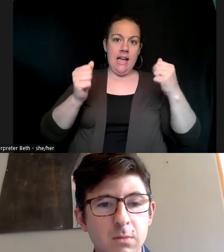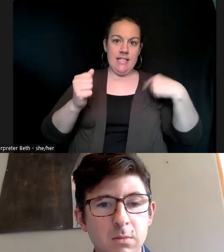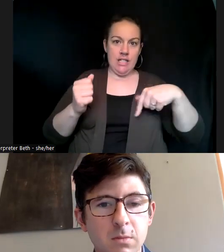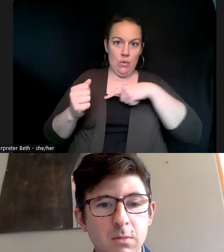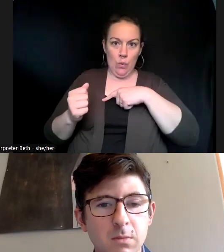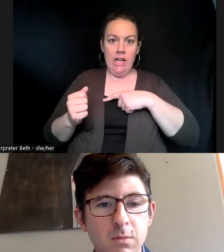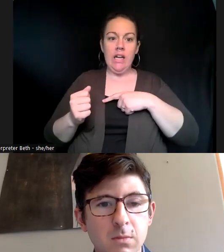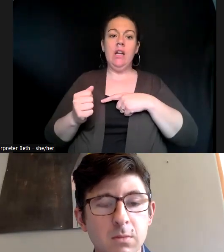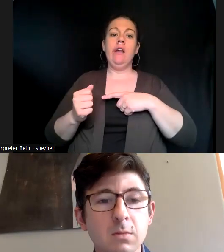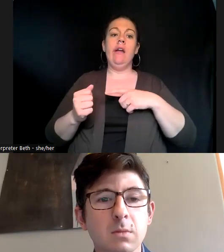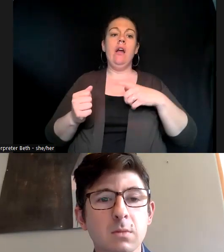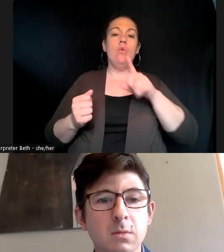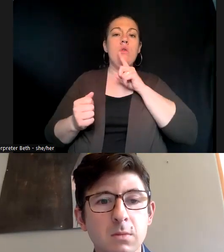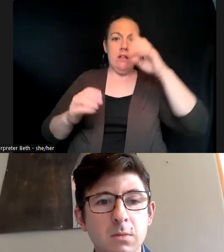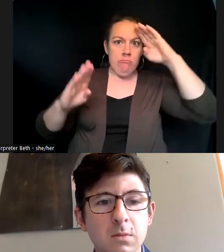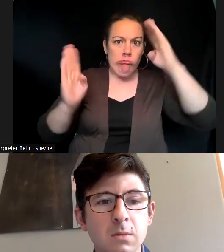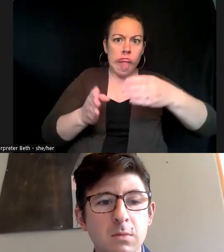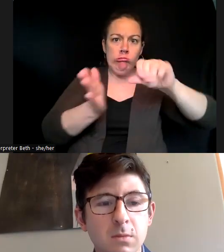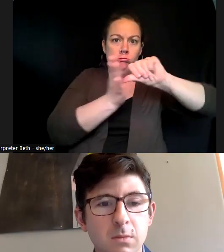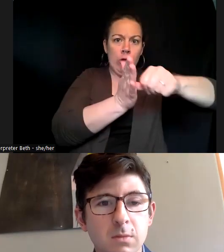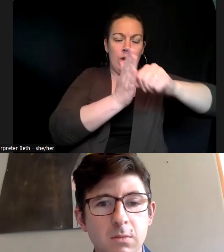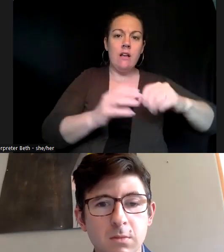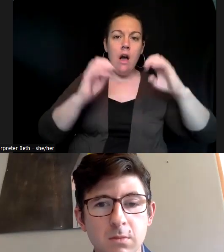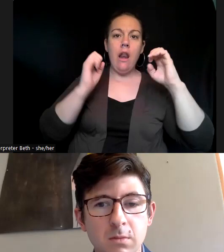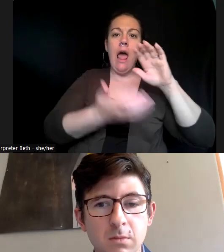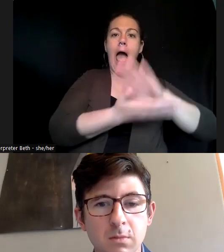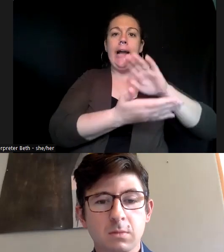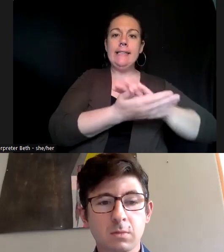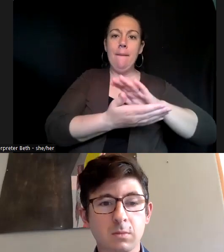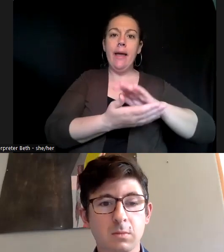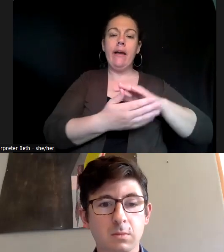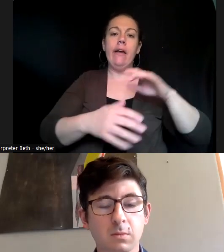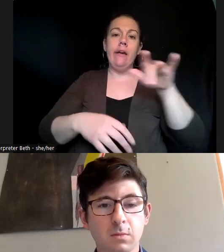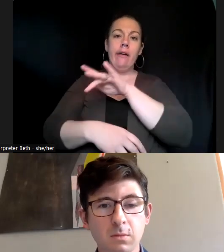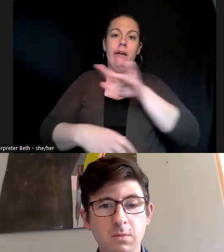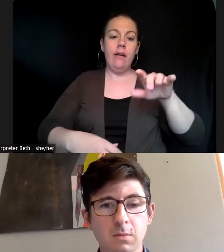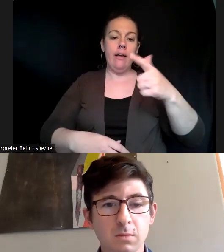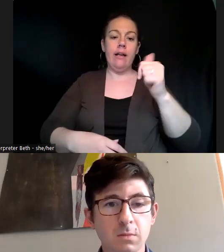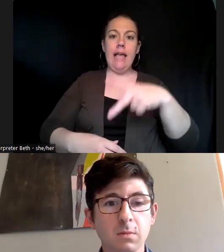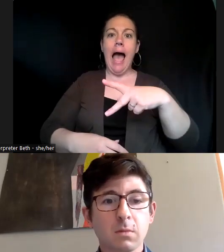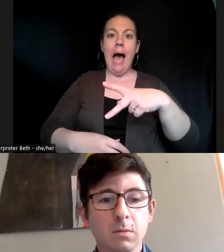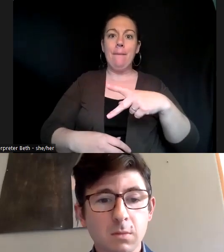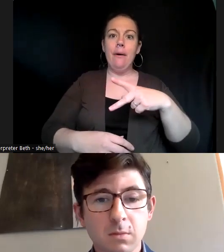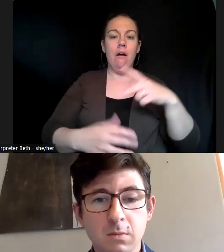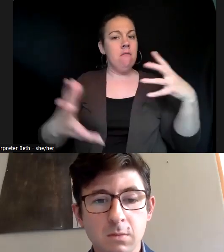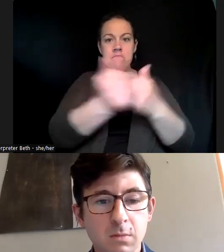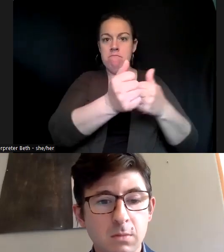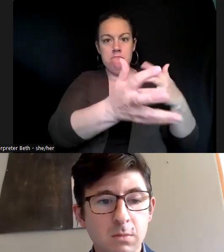achieving the academic gap. And I think those were key areas that young people really identified when we had the conversation in terms